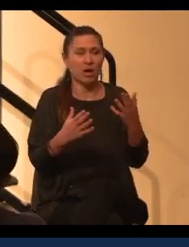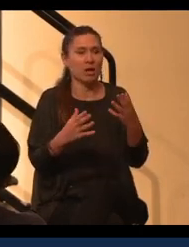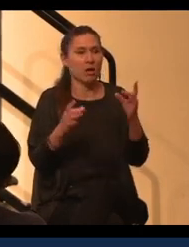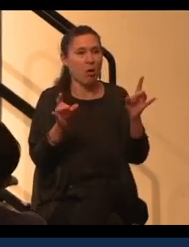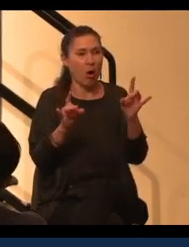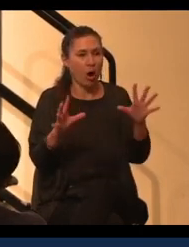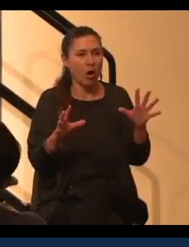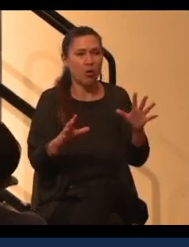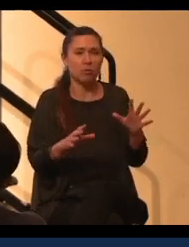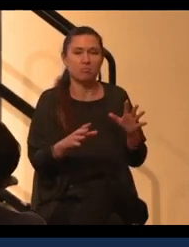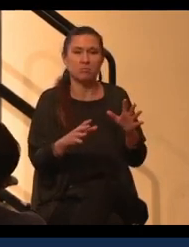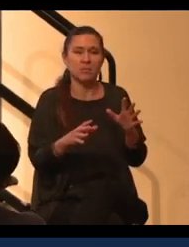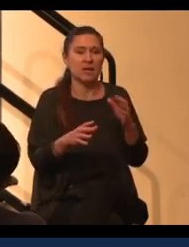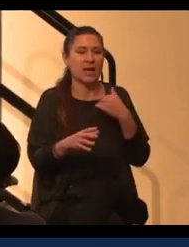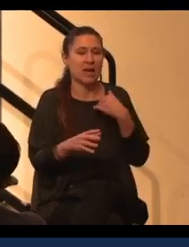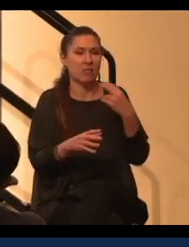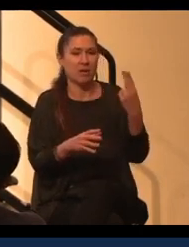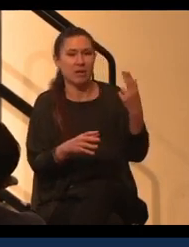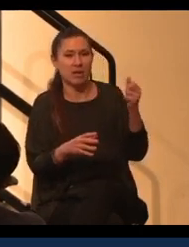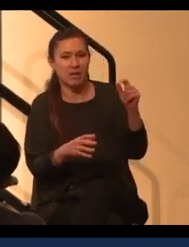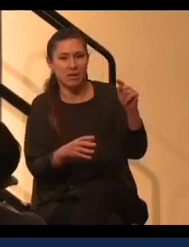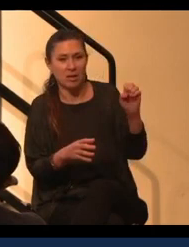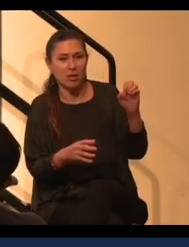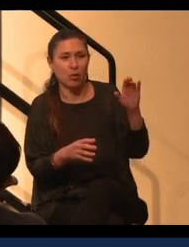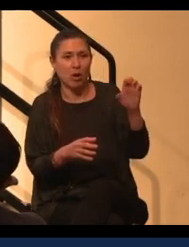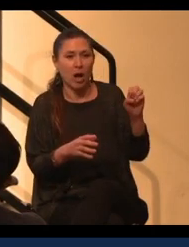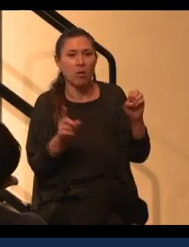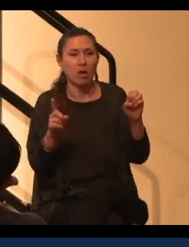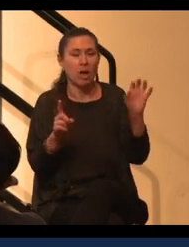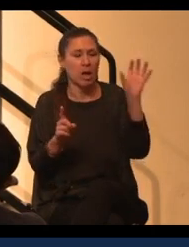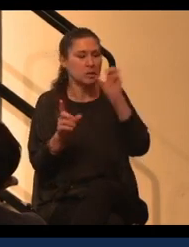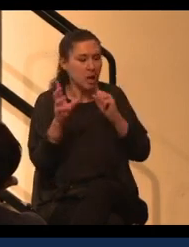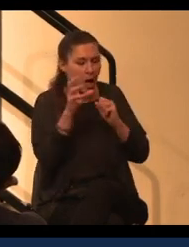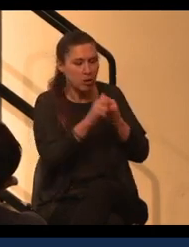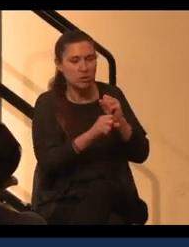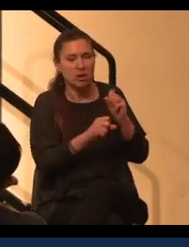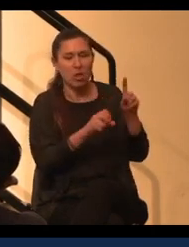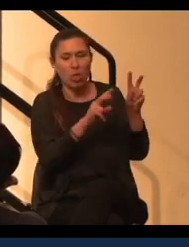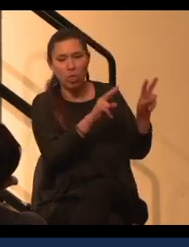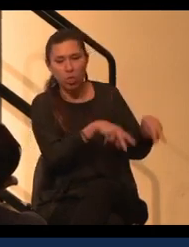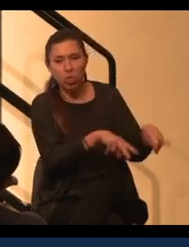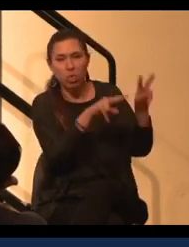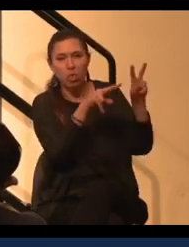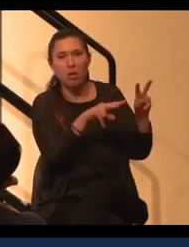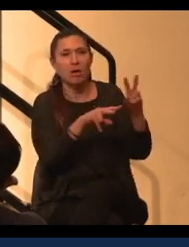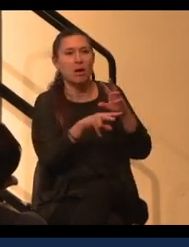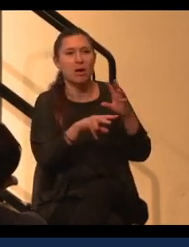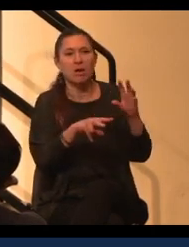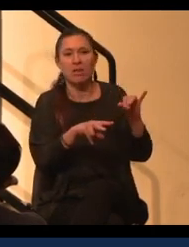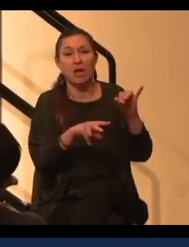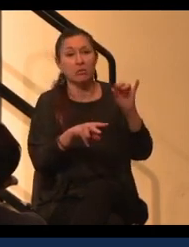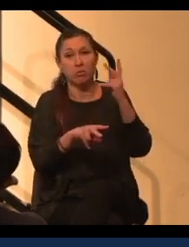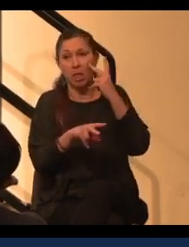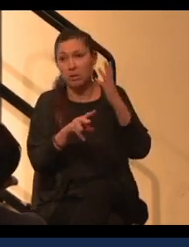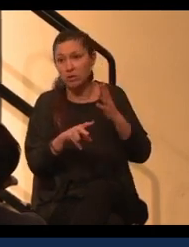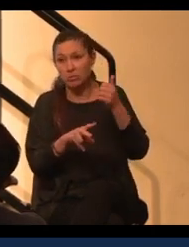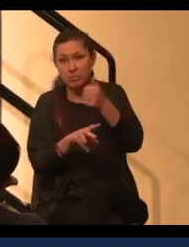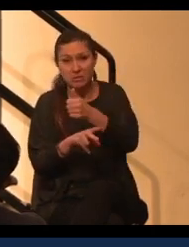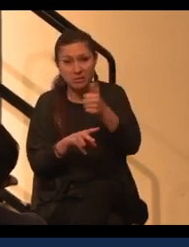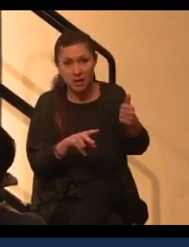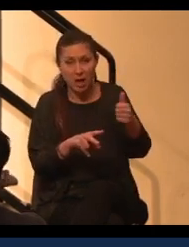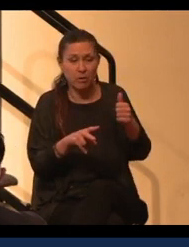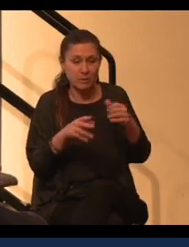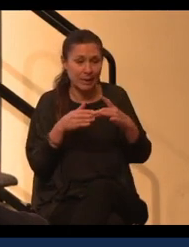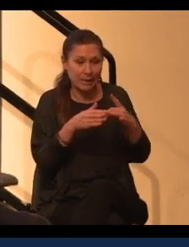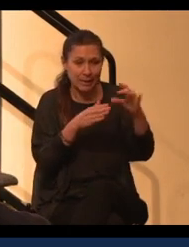crimes occurring that are largely being fueled by assumptions, stereotypes, some of it even coming from our political leaders. And yet when you